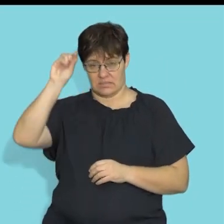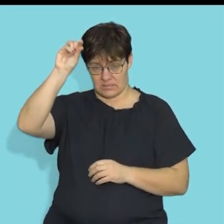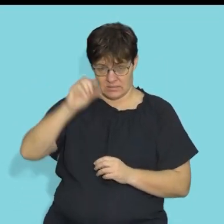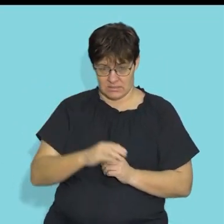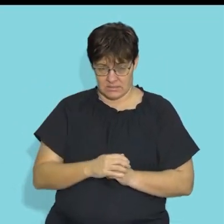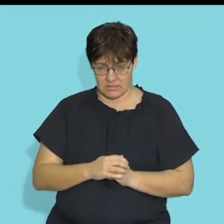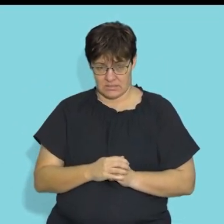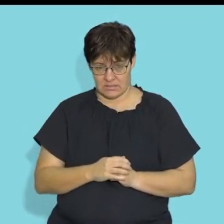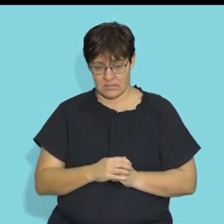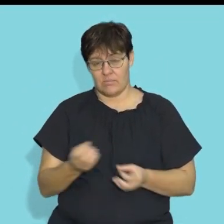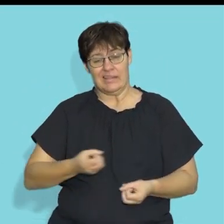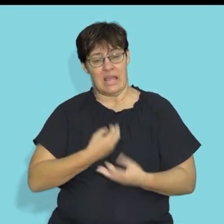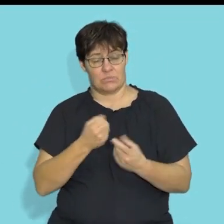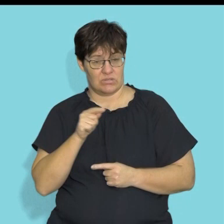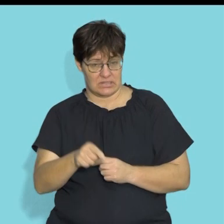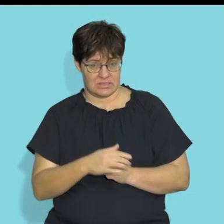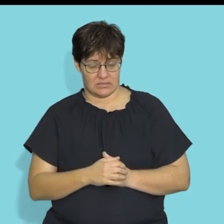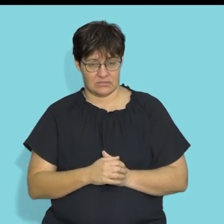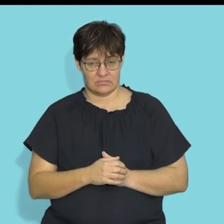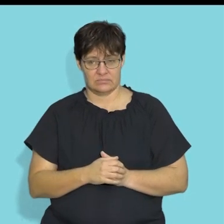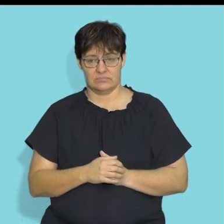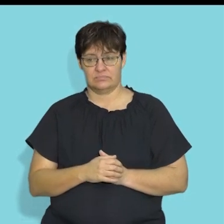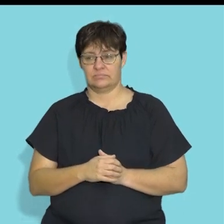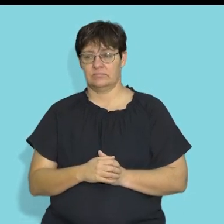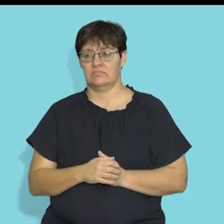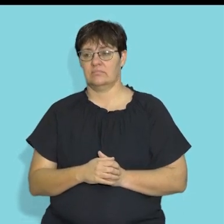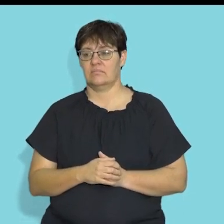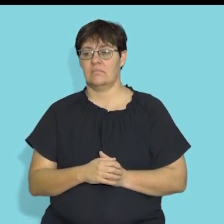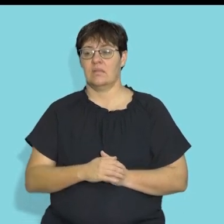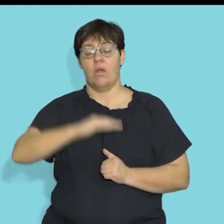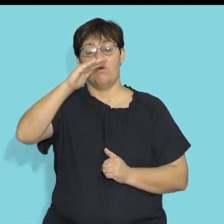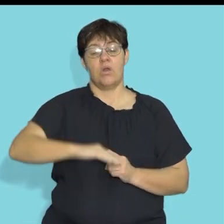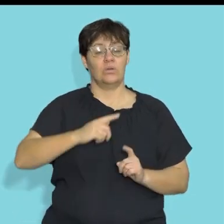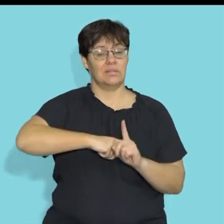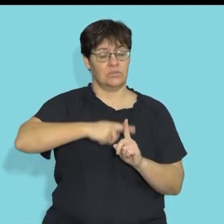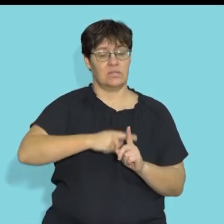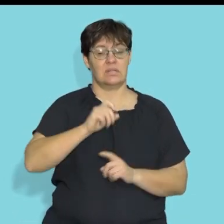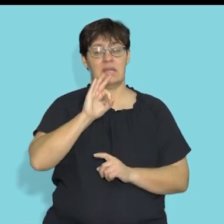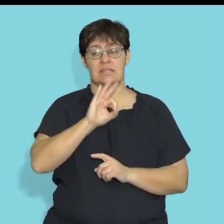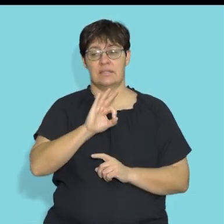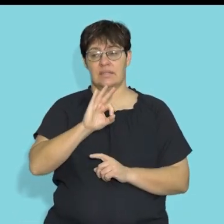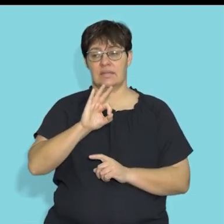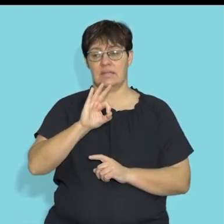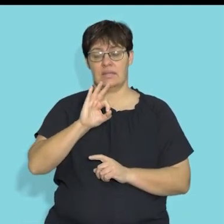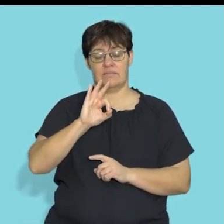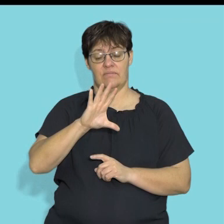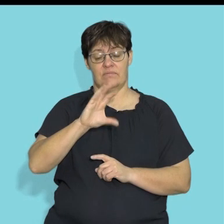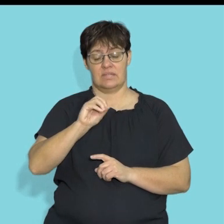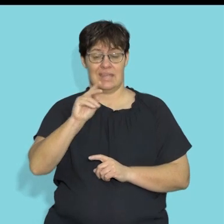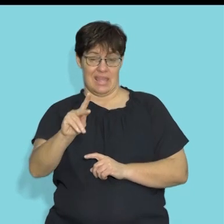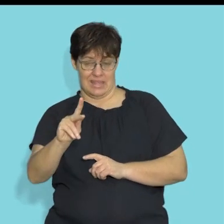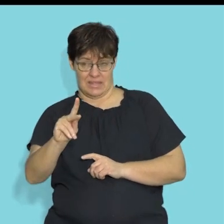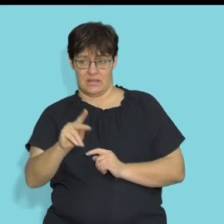exponents in our Kc expression. At a low temperature, and this temperature is 350